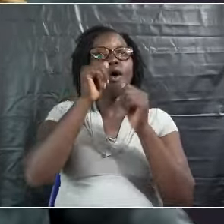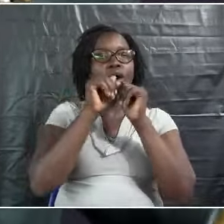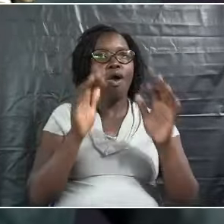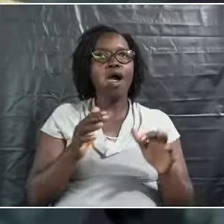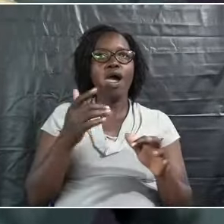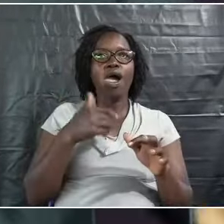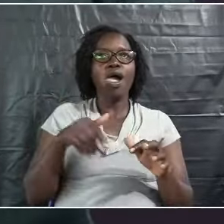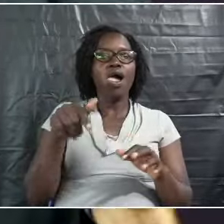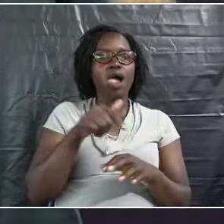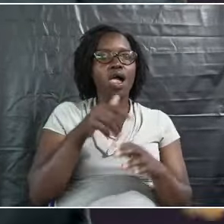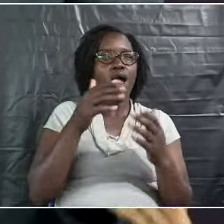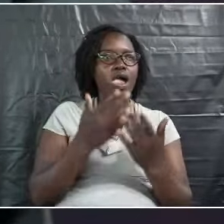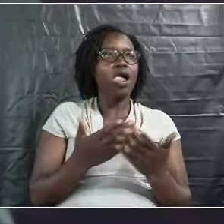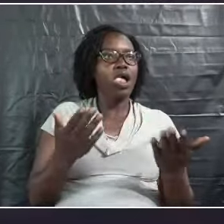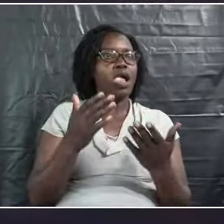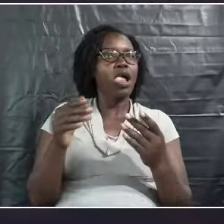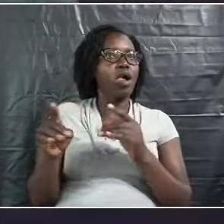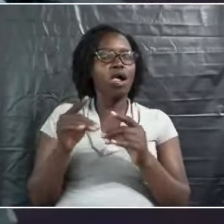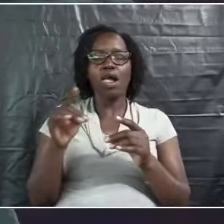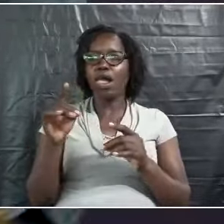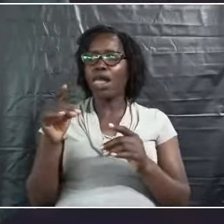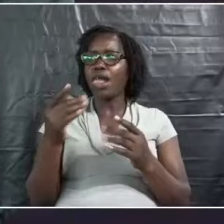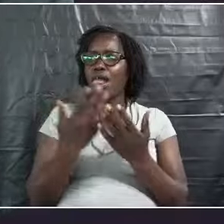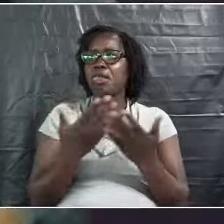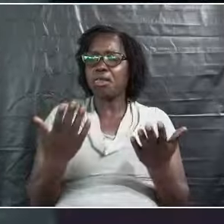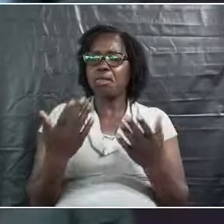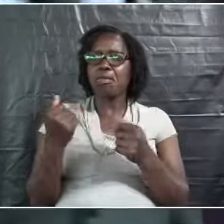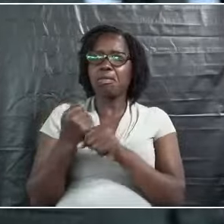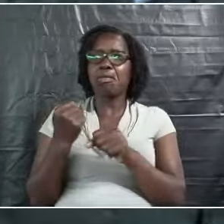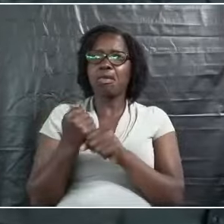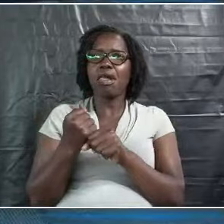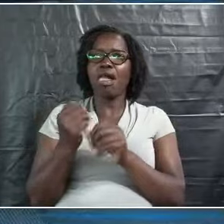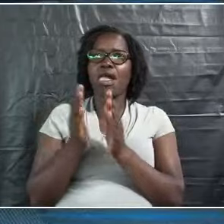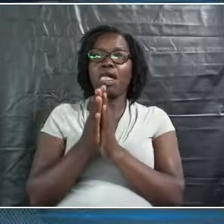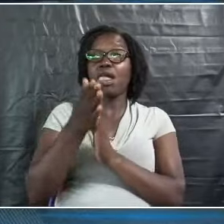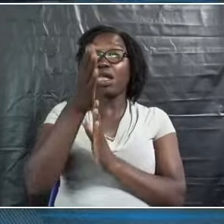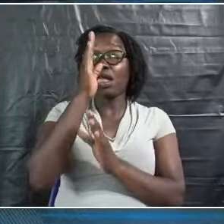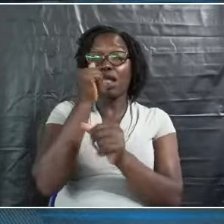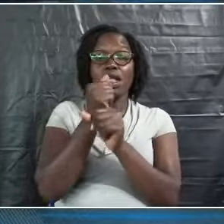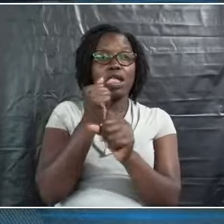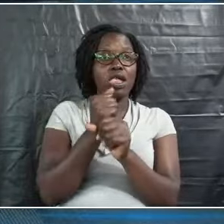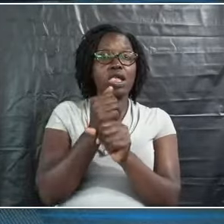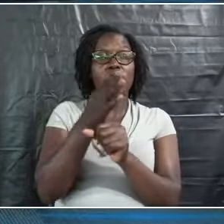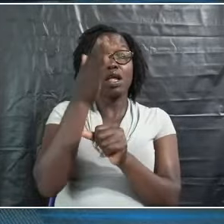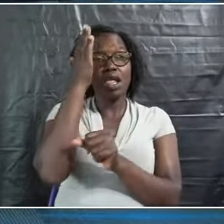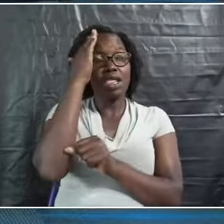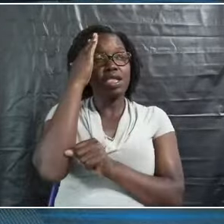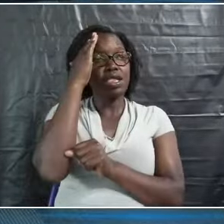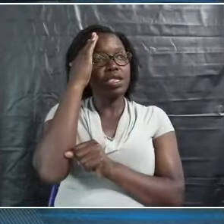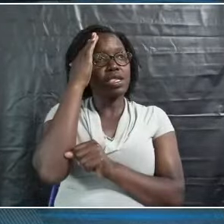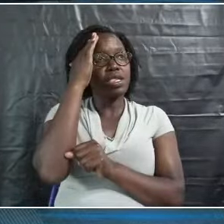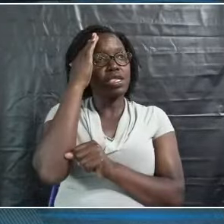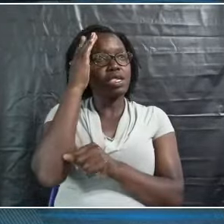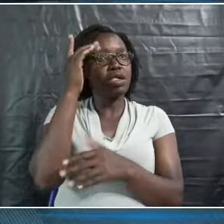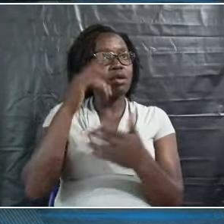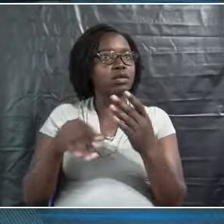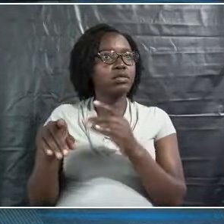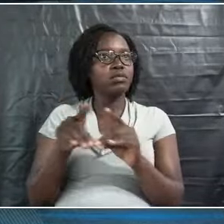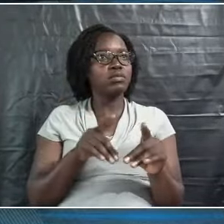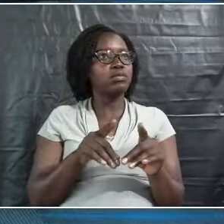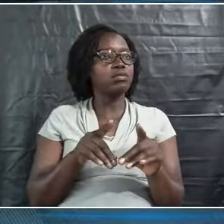with means, I will do the following things in the line of God's work. God knows what we don't